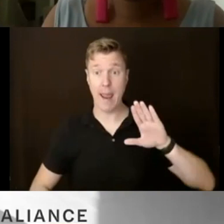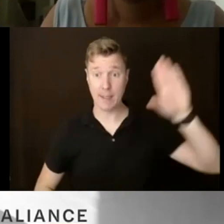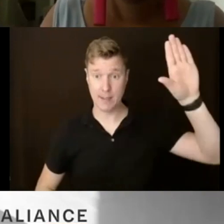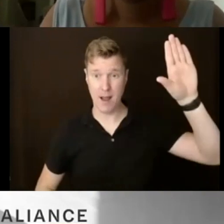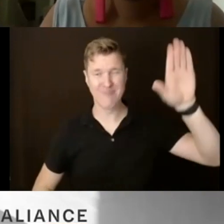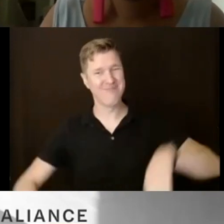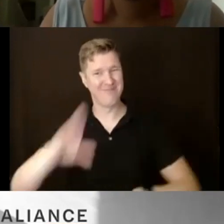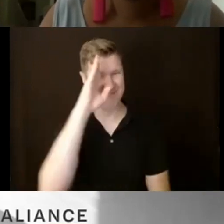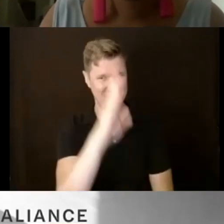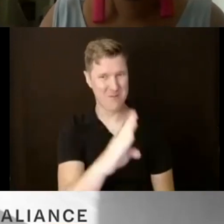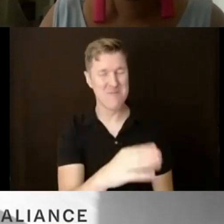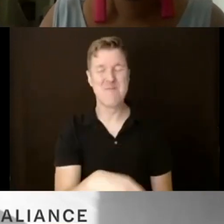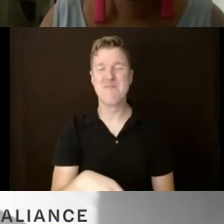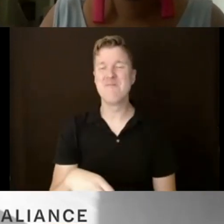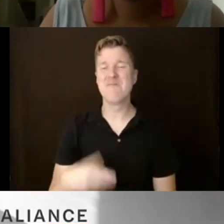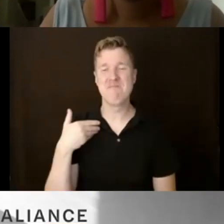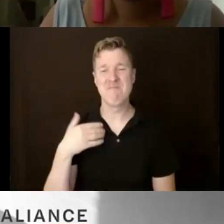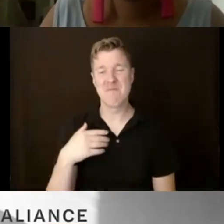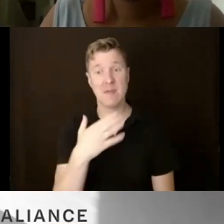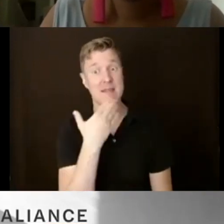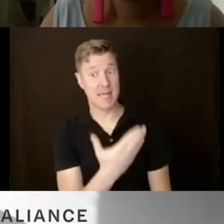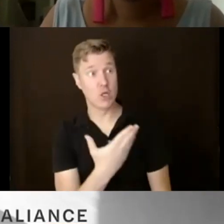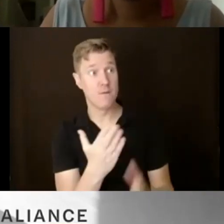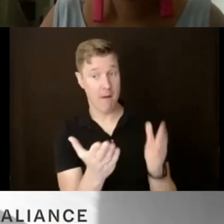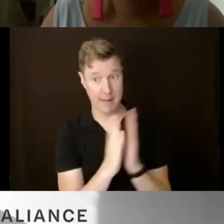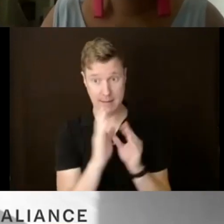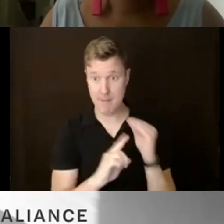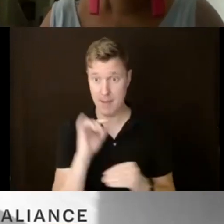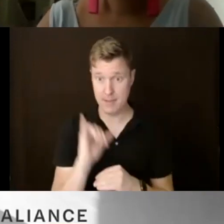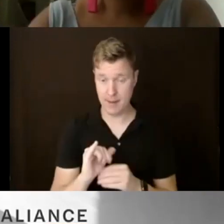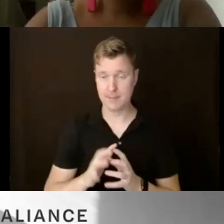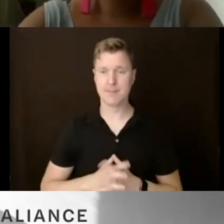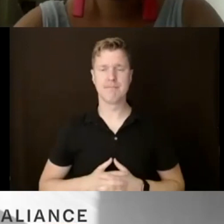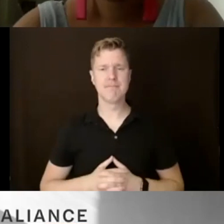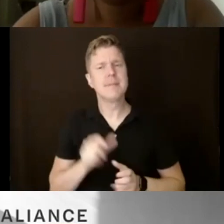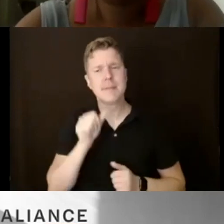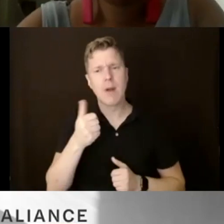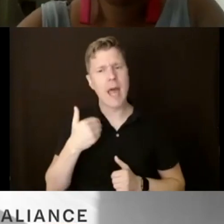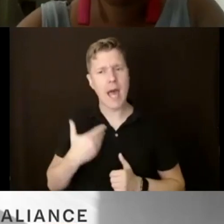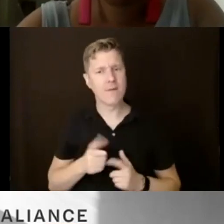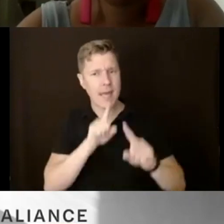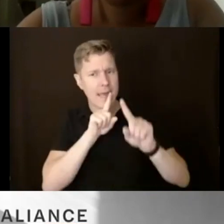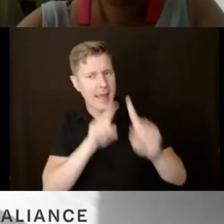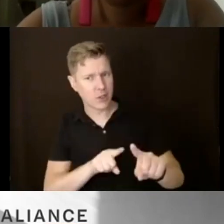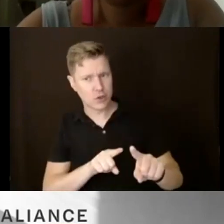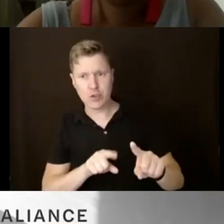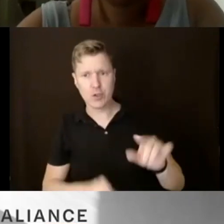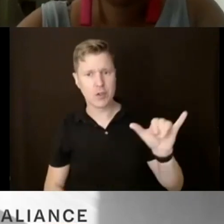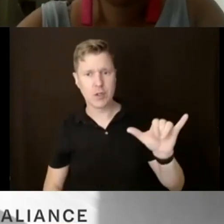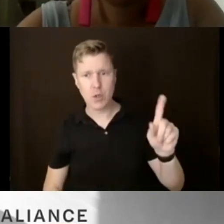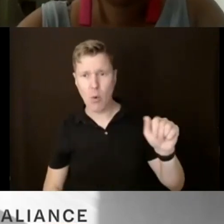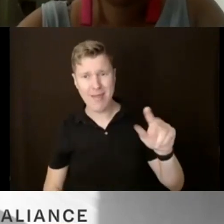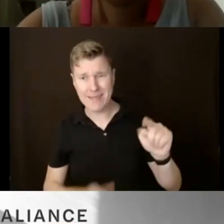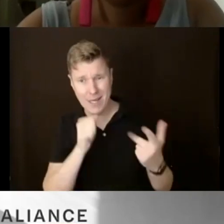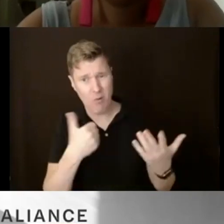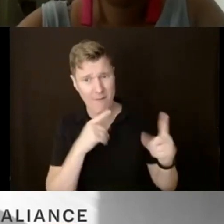Sandra, you are. Thank you for checking in on about that. I don't have an answer to your question, Yolanda, but I